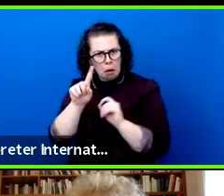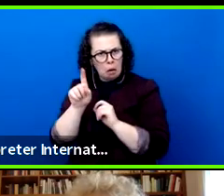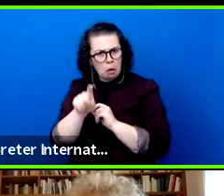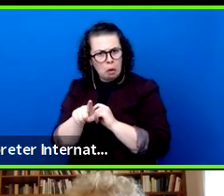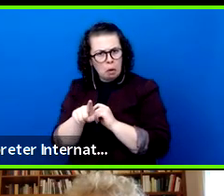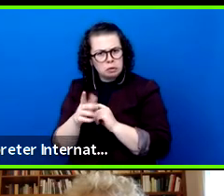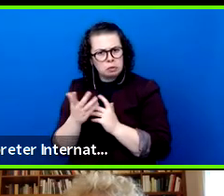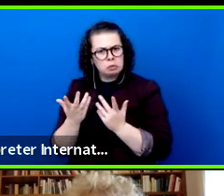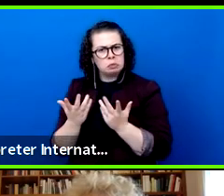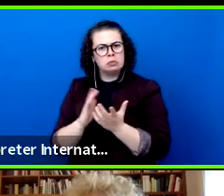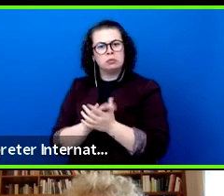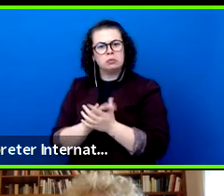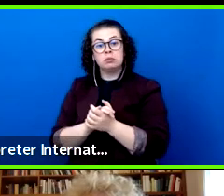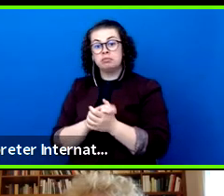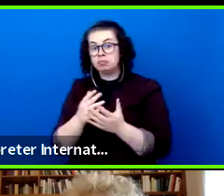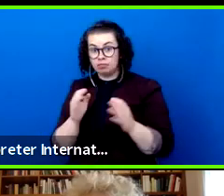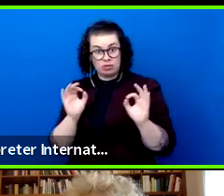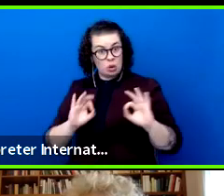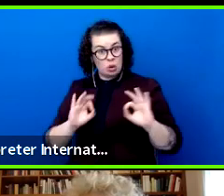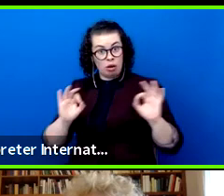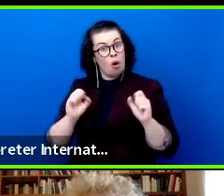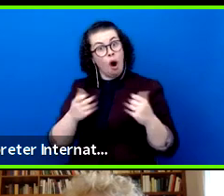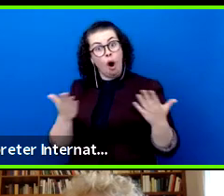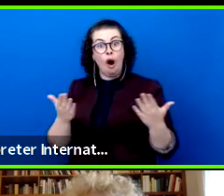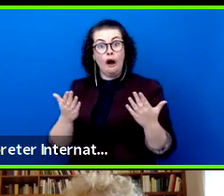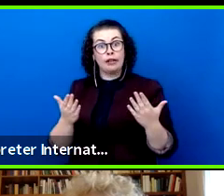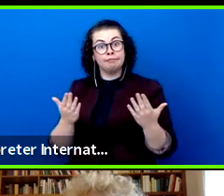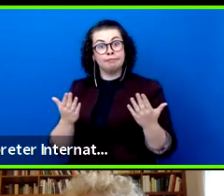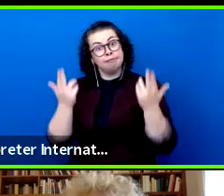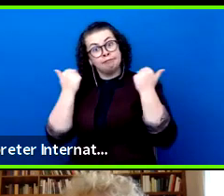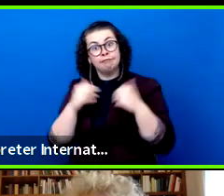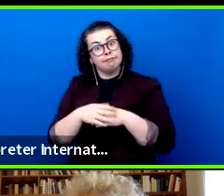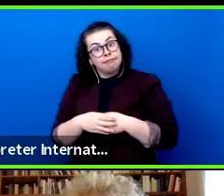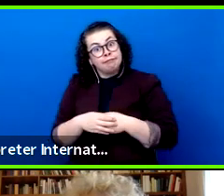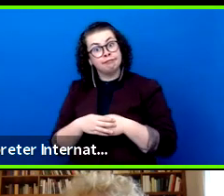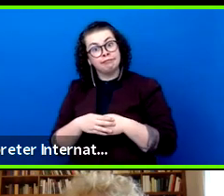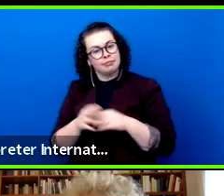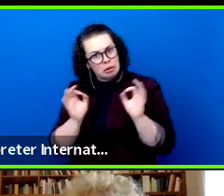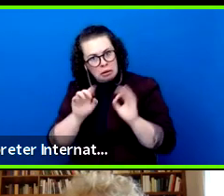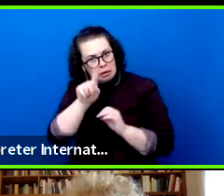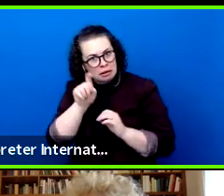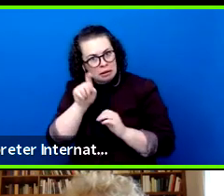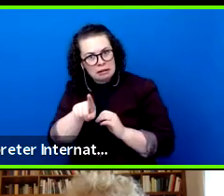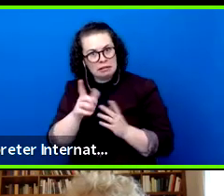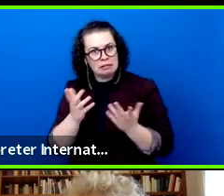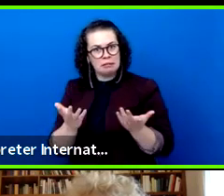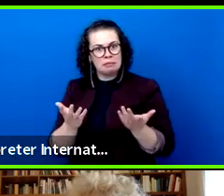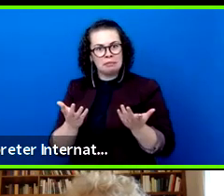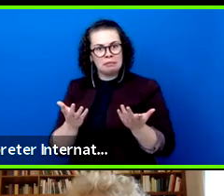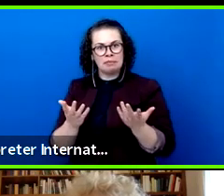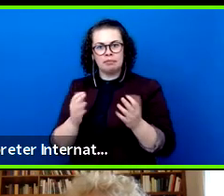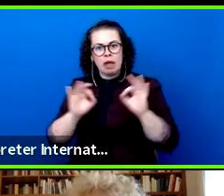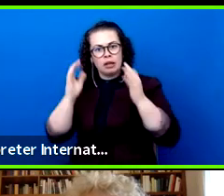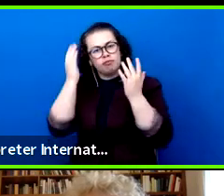Is there nobody that has any pressing things on his or her